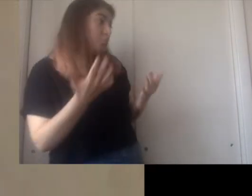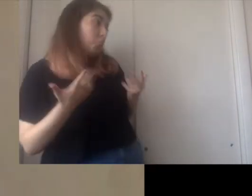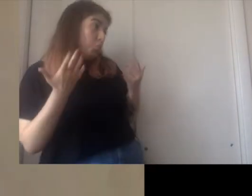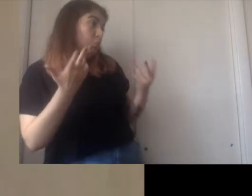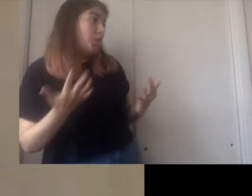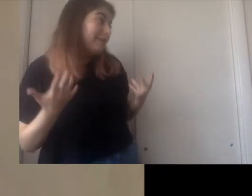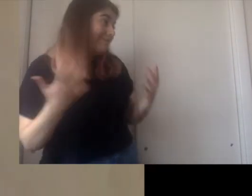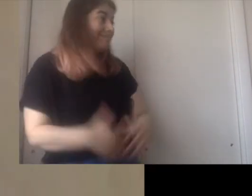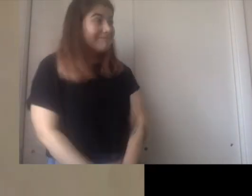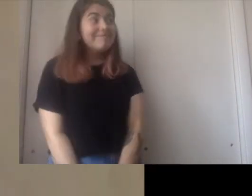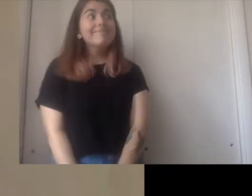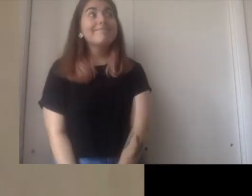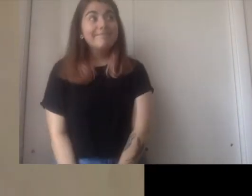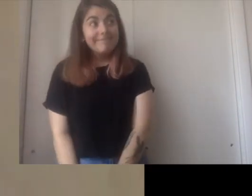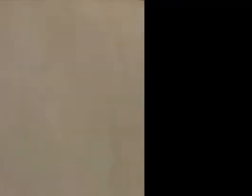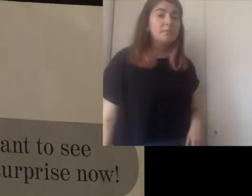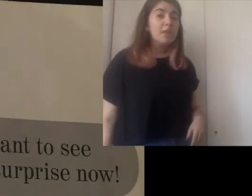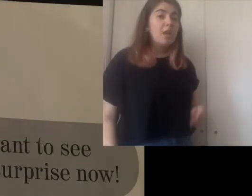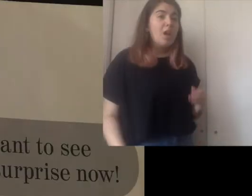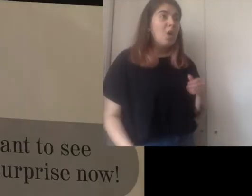I am waiting.